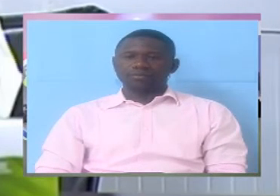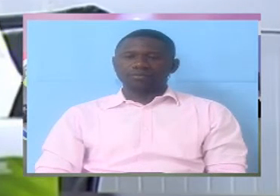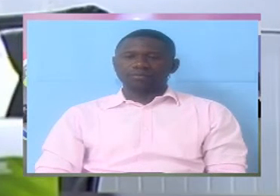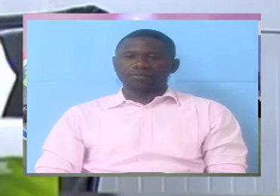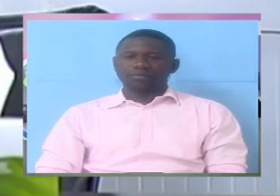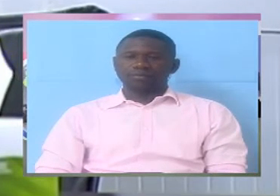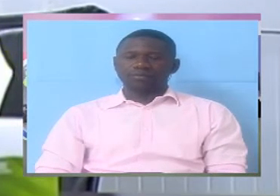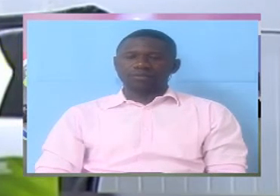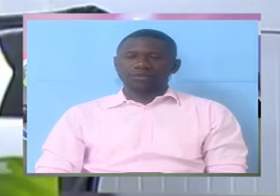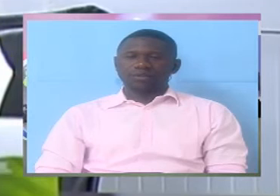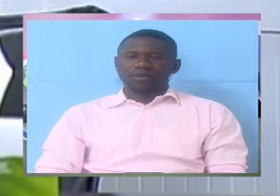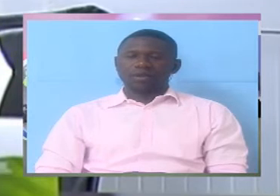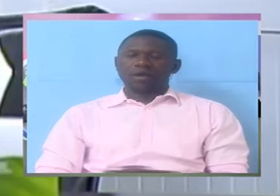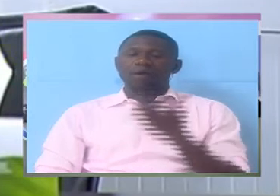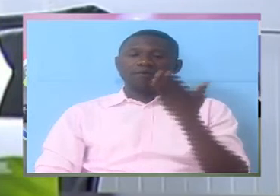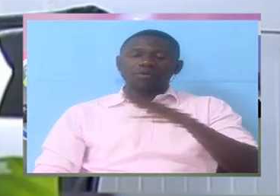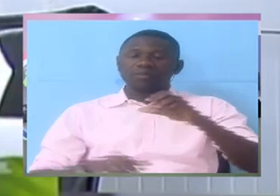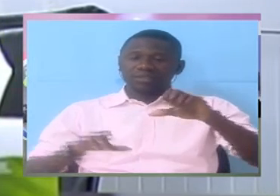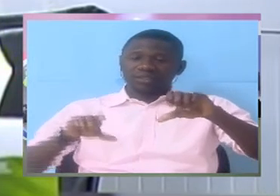Since the inception